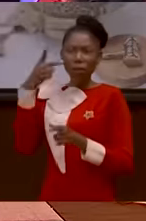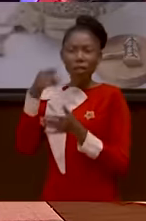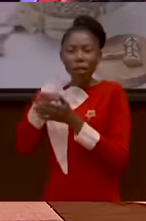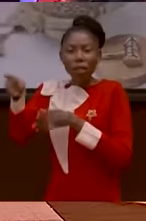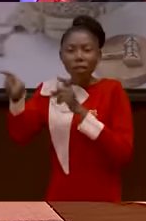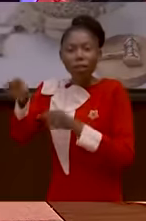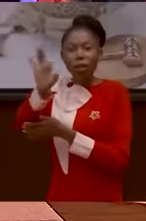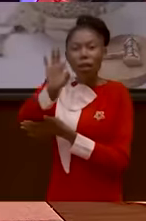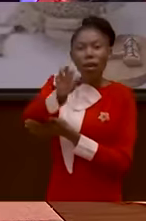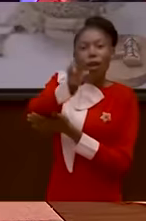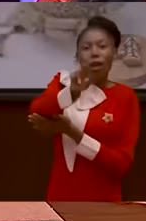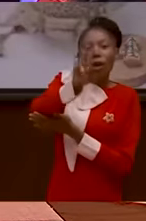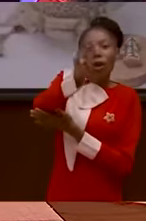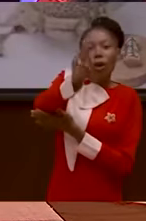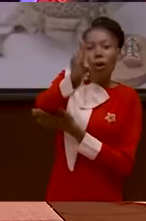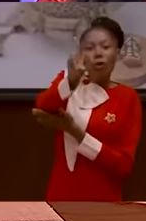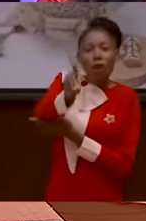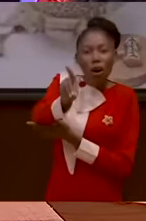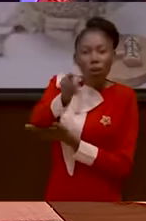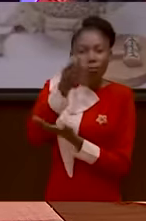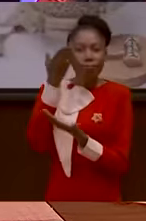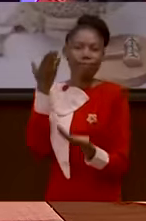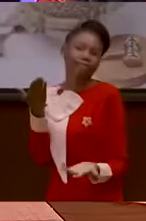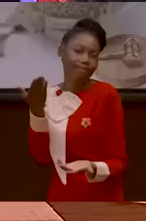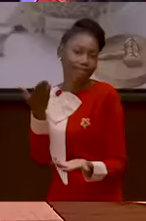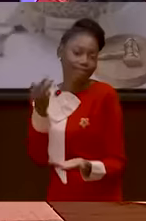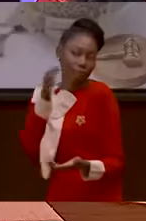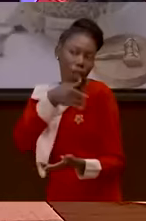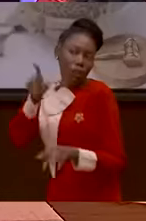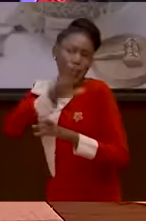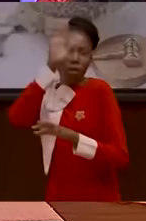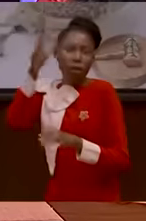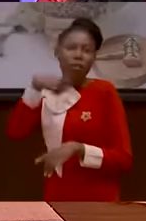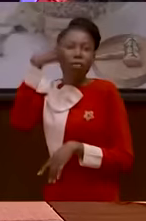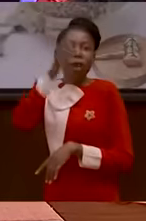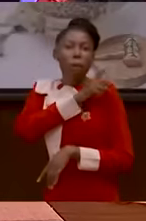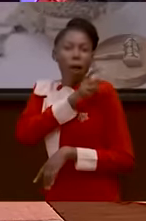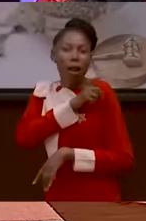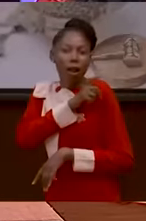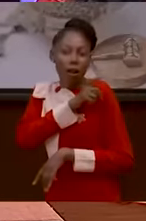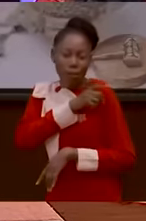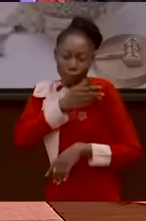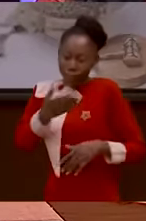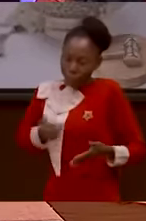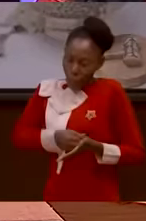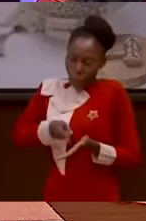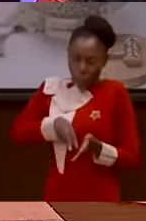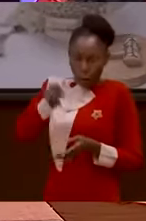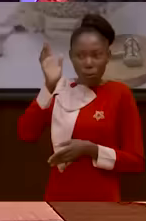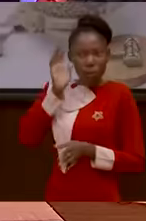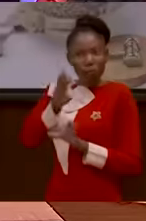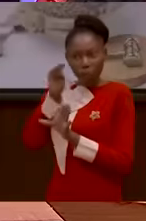and you did not report it, and you are aware, you are duty bound to report. So you can go ahead and you